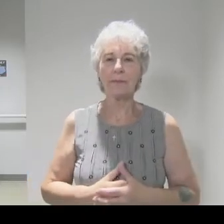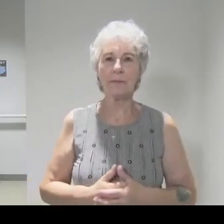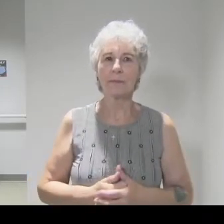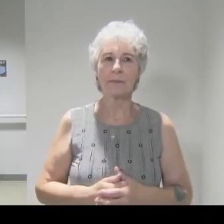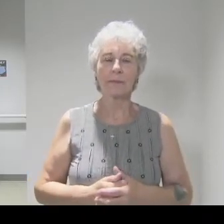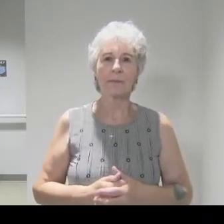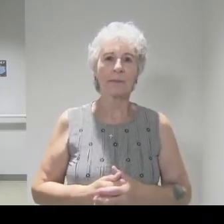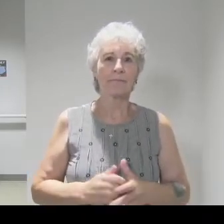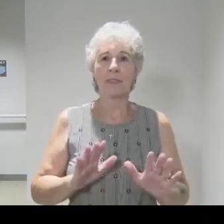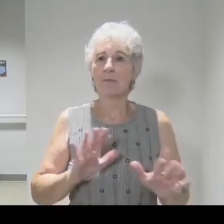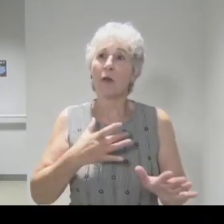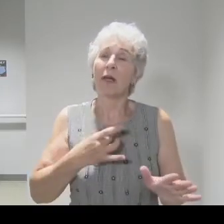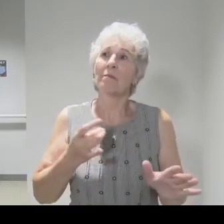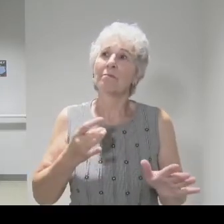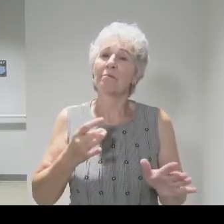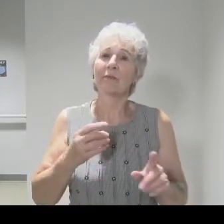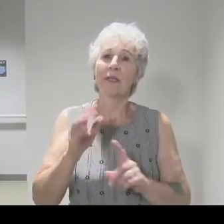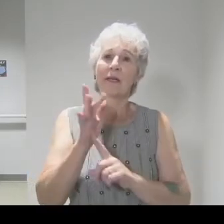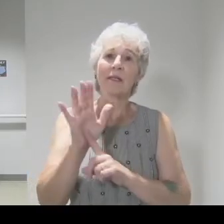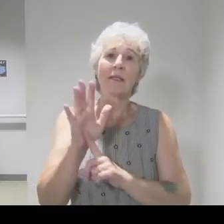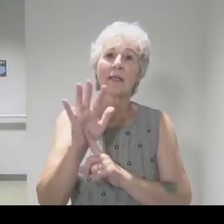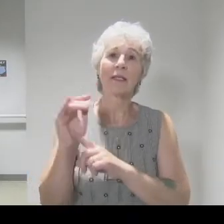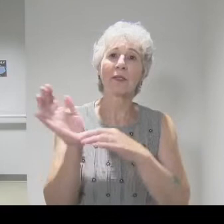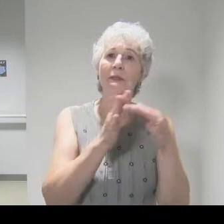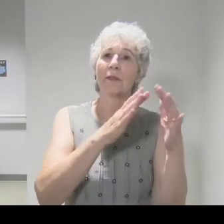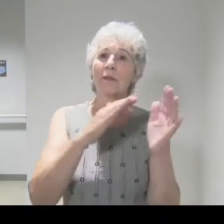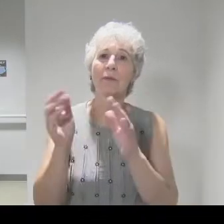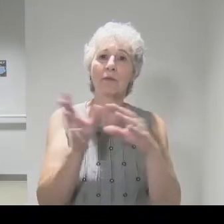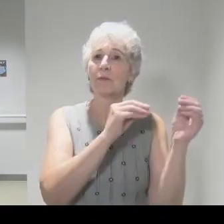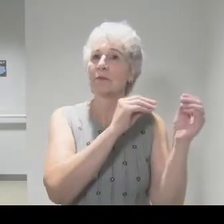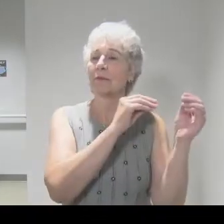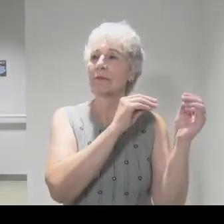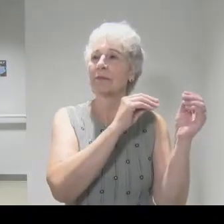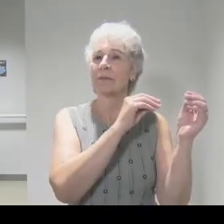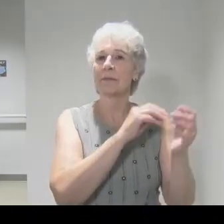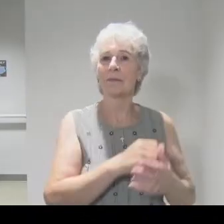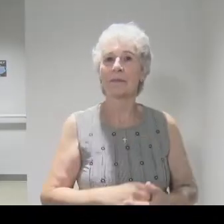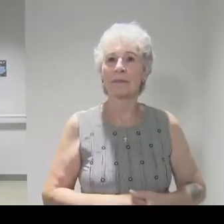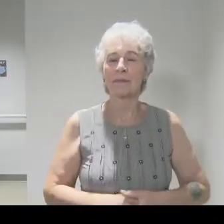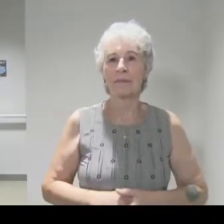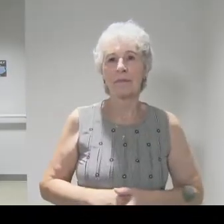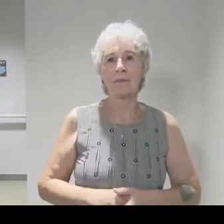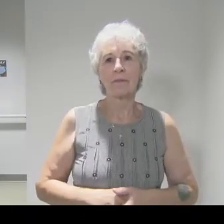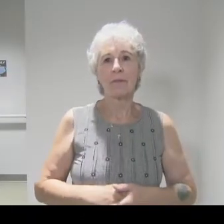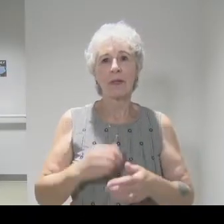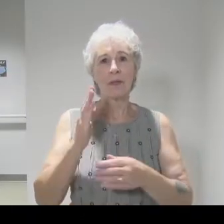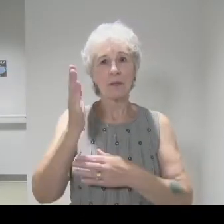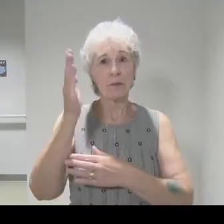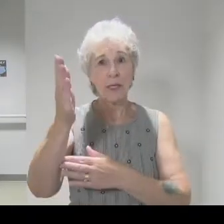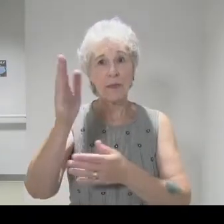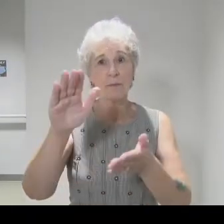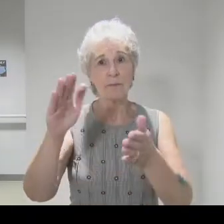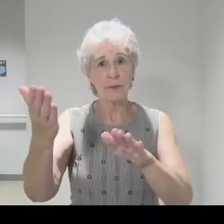We're like a candle in the wind. And one day we are going to die. We are going to be